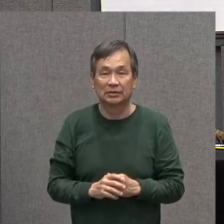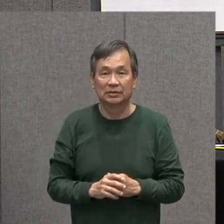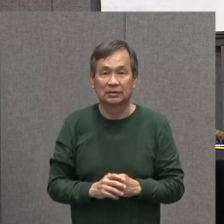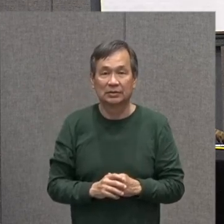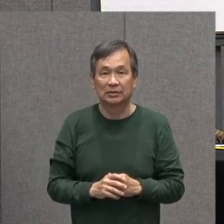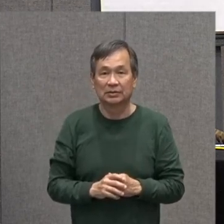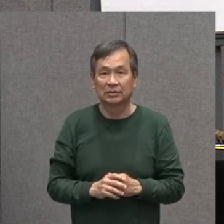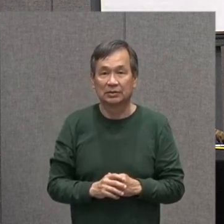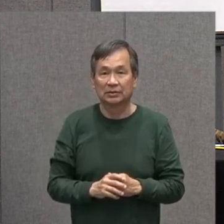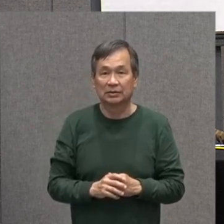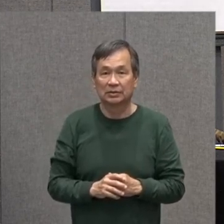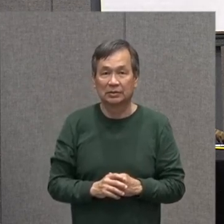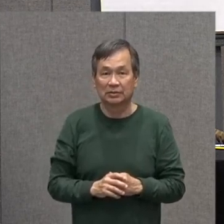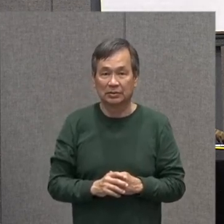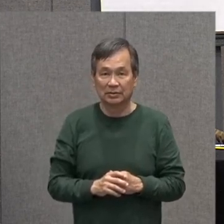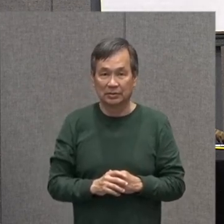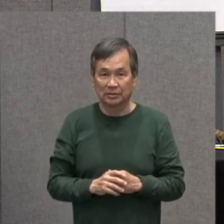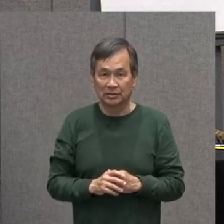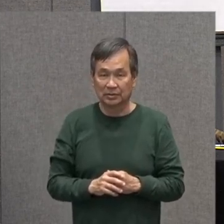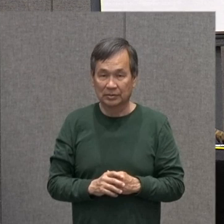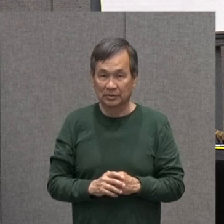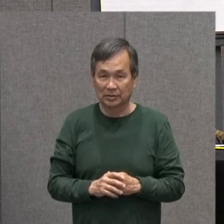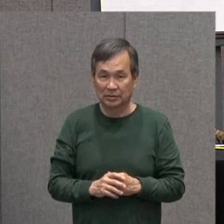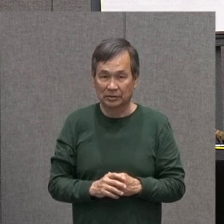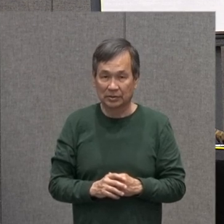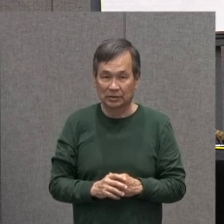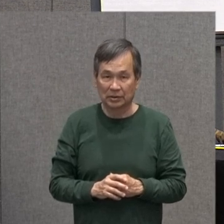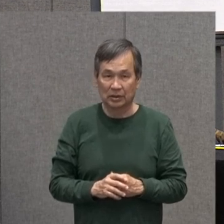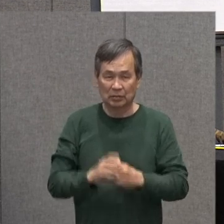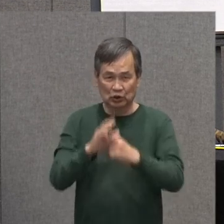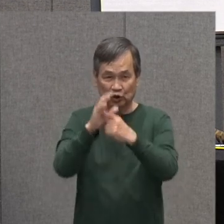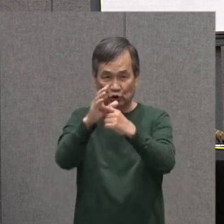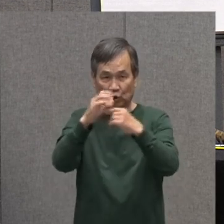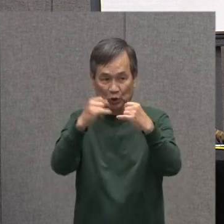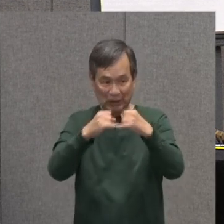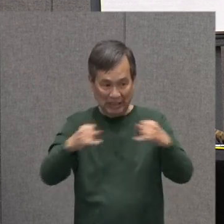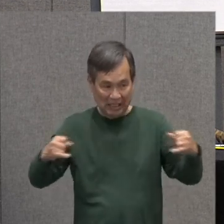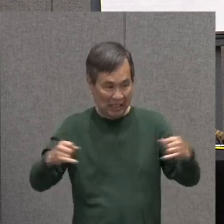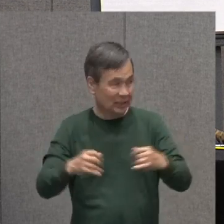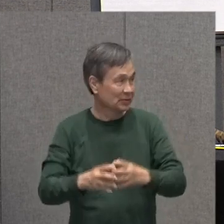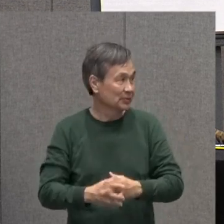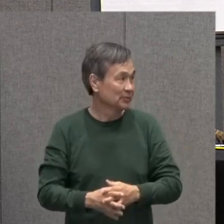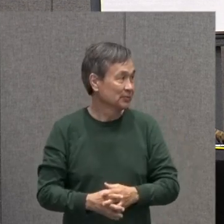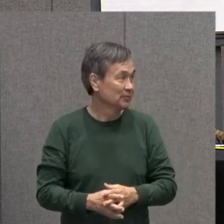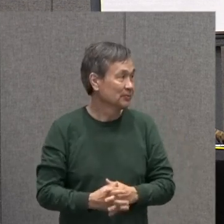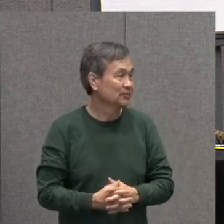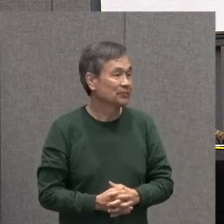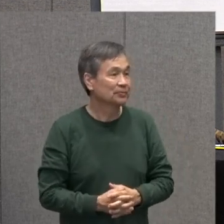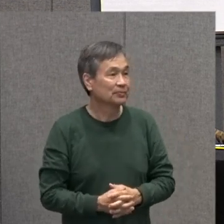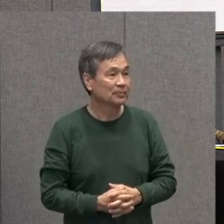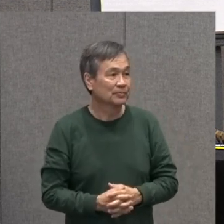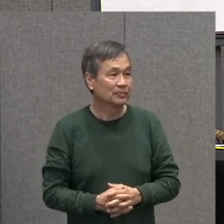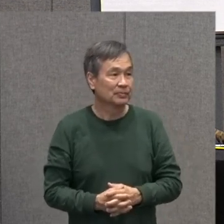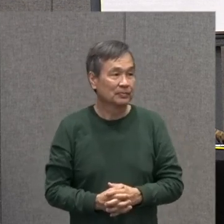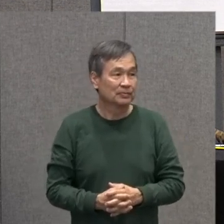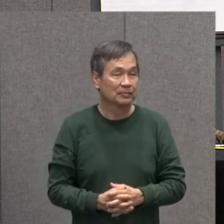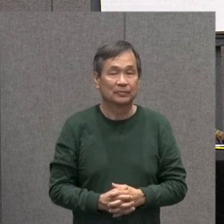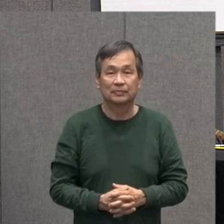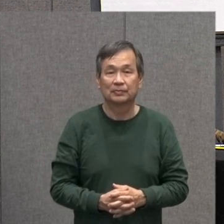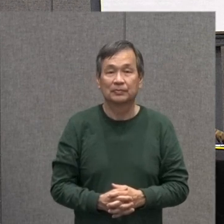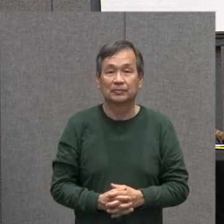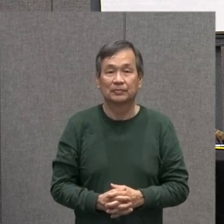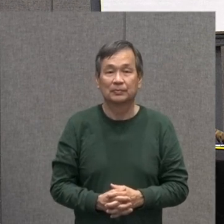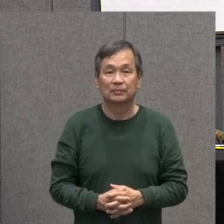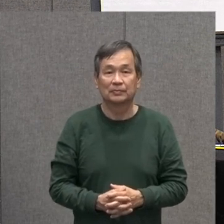what lines you're going to need to cut. Thank you. Mm-hmm. So you're going to go, you don't have to draw, you're just going to have to